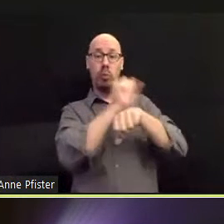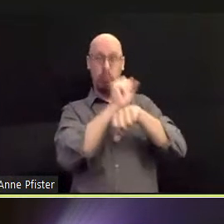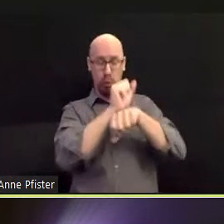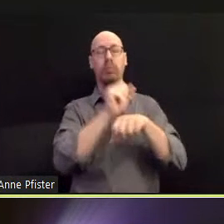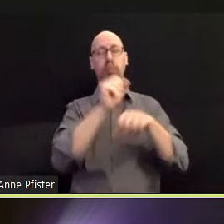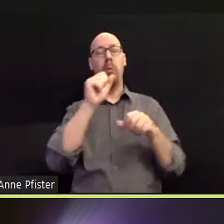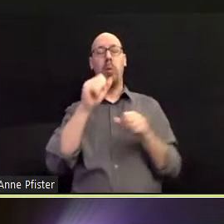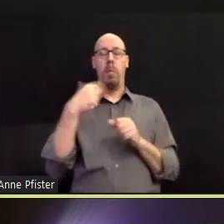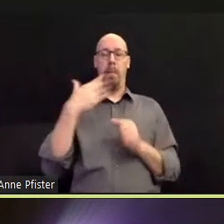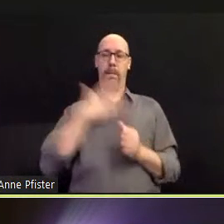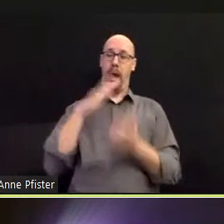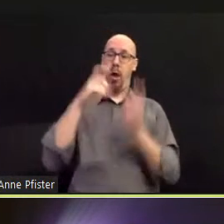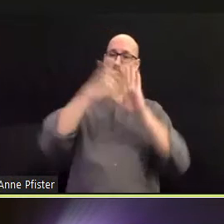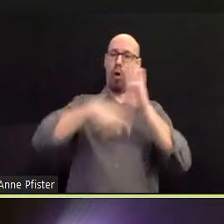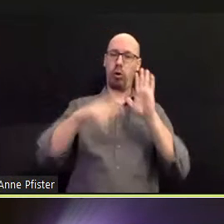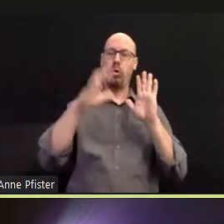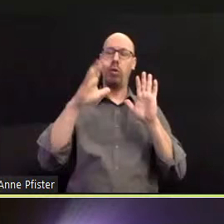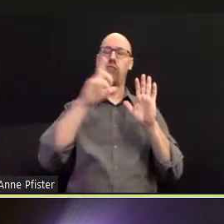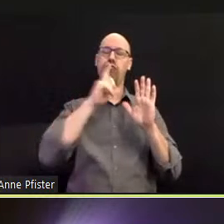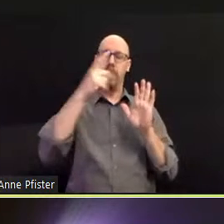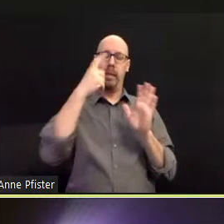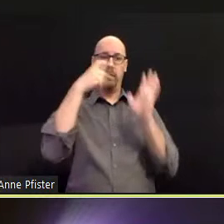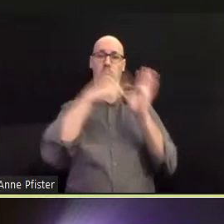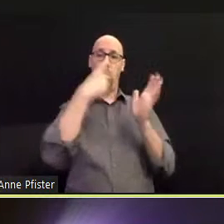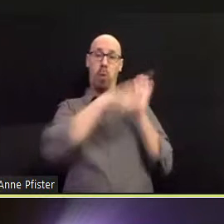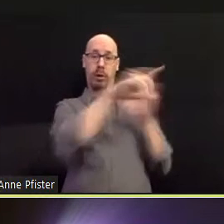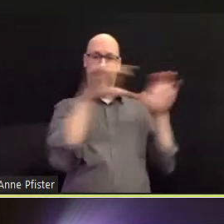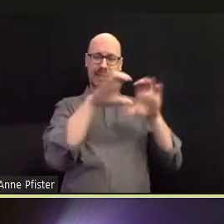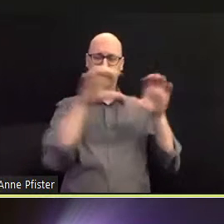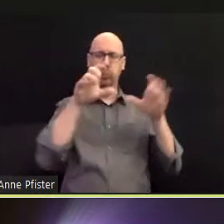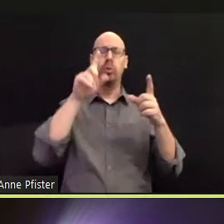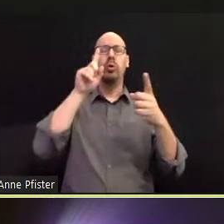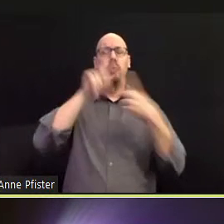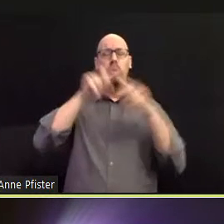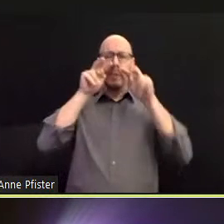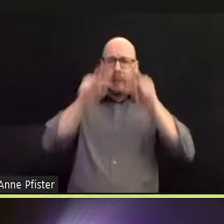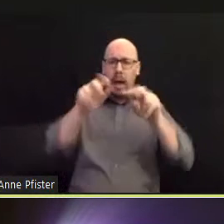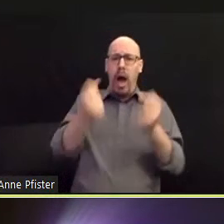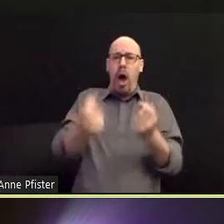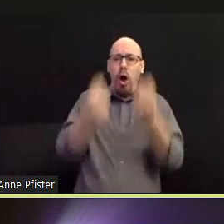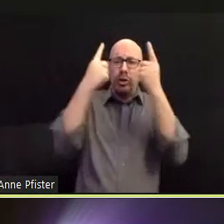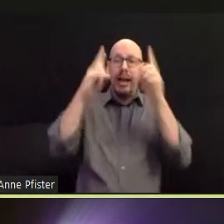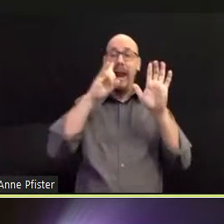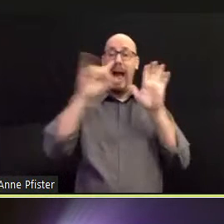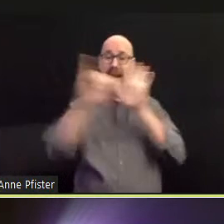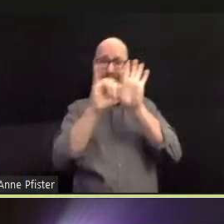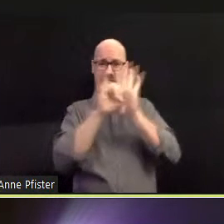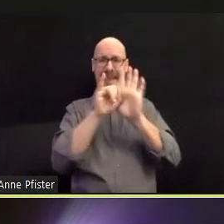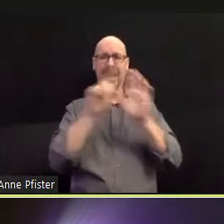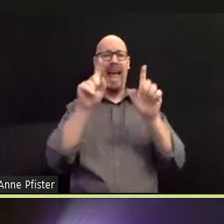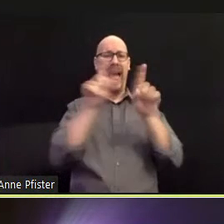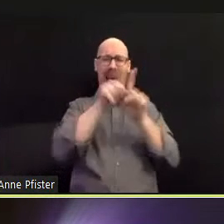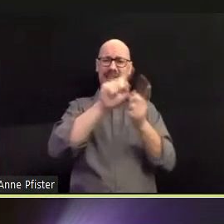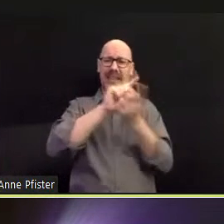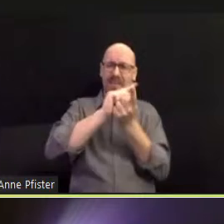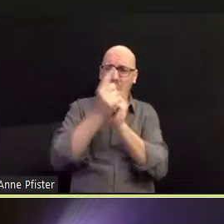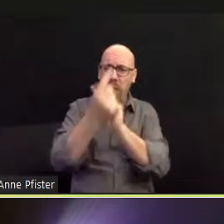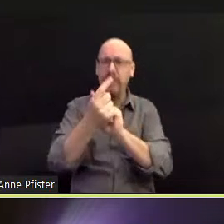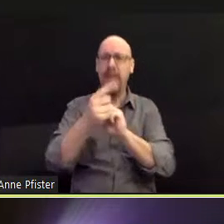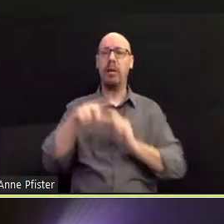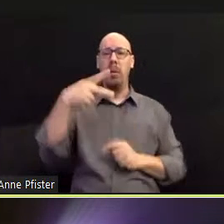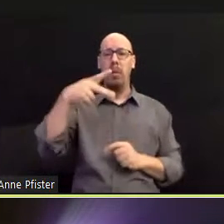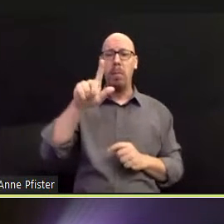is to call for an understanding of identities as evolving, pluralistic, and even experimental, as she talks about in